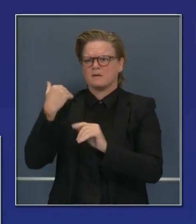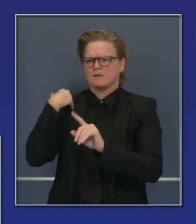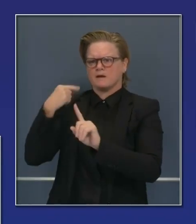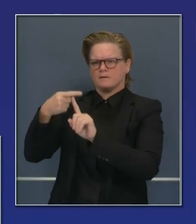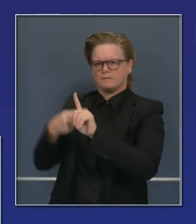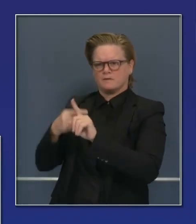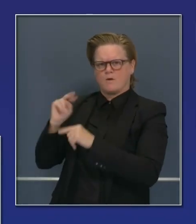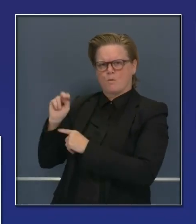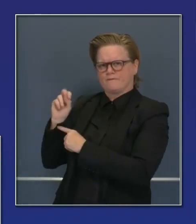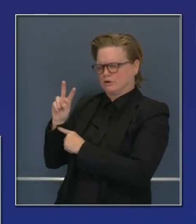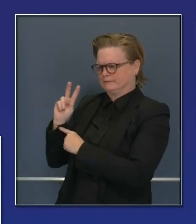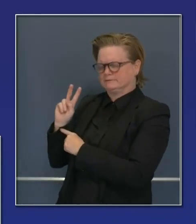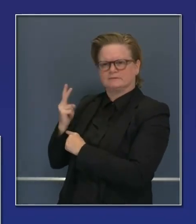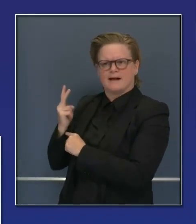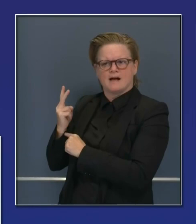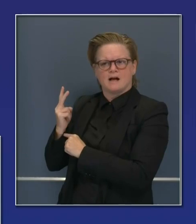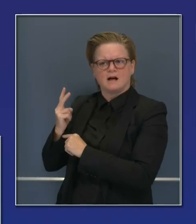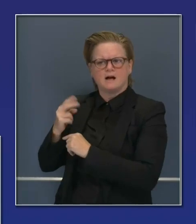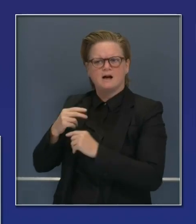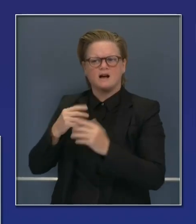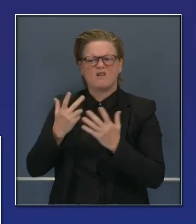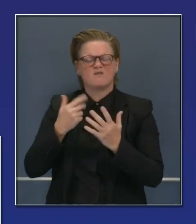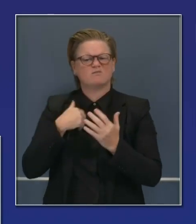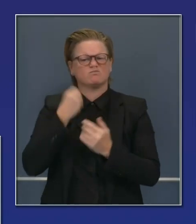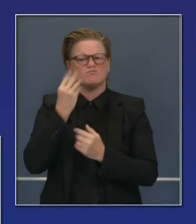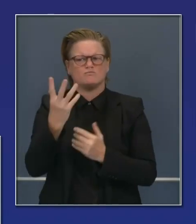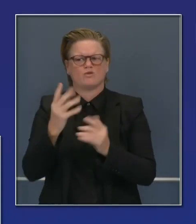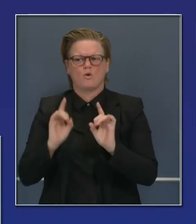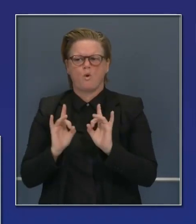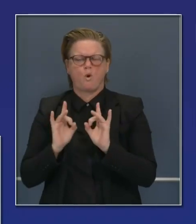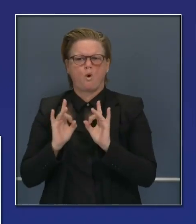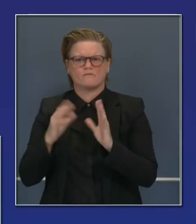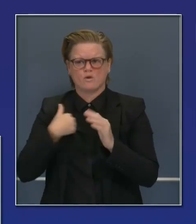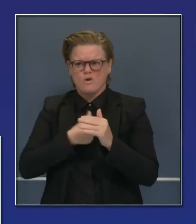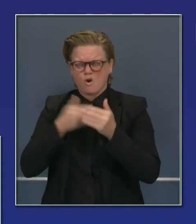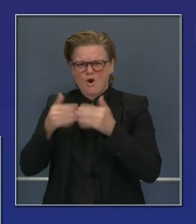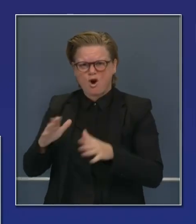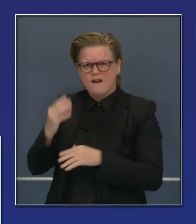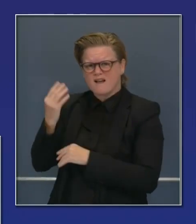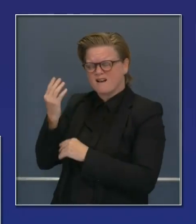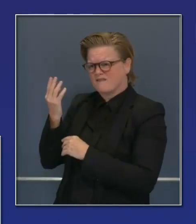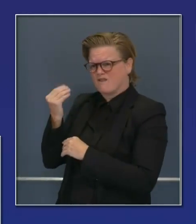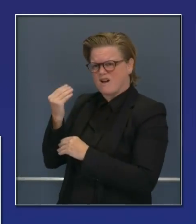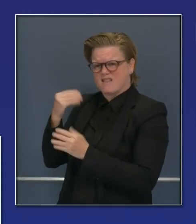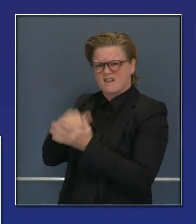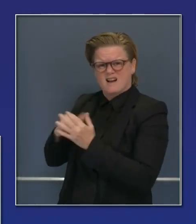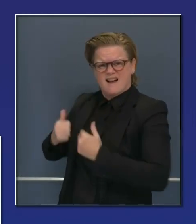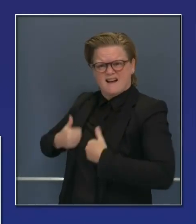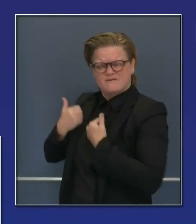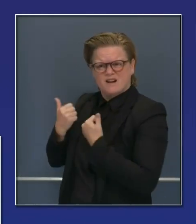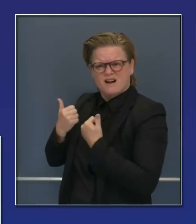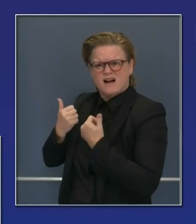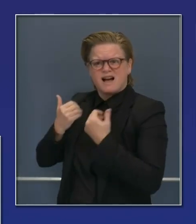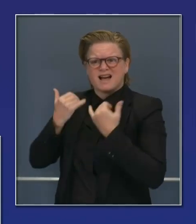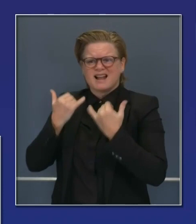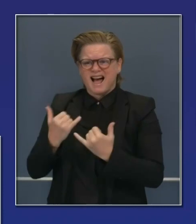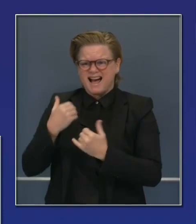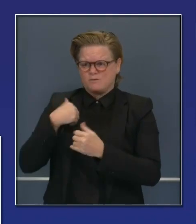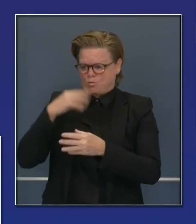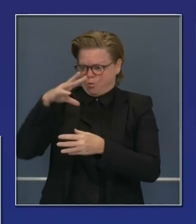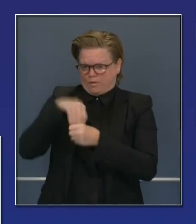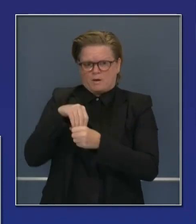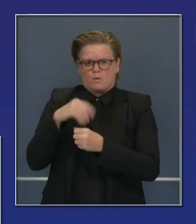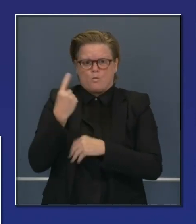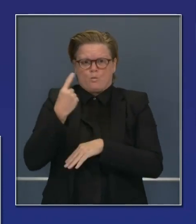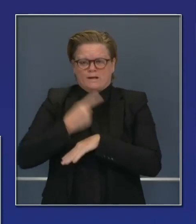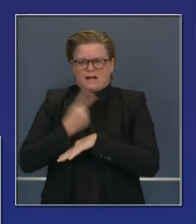of 14 lives related to this pandemic. In the last 24 hours, similar to the previous